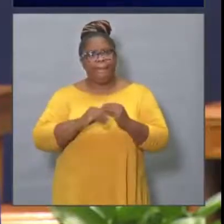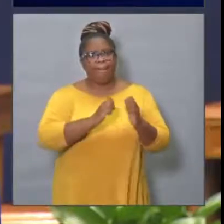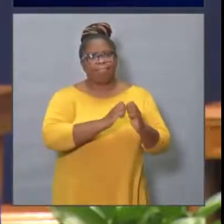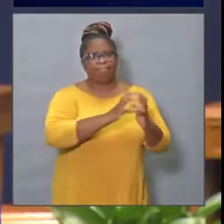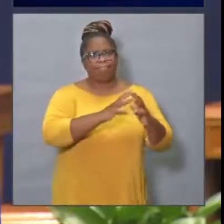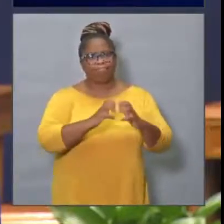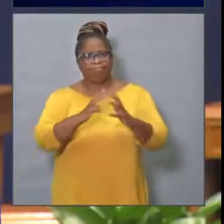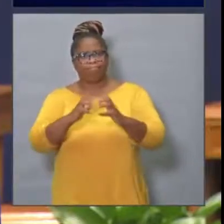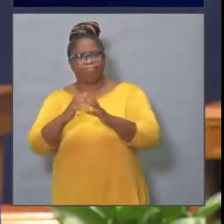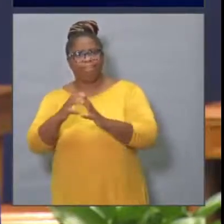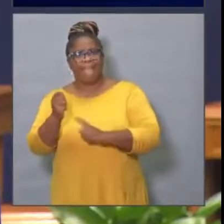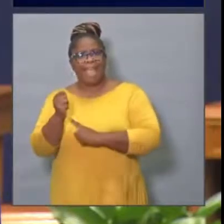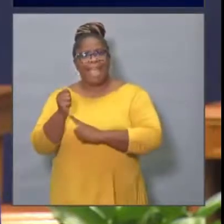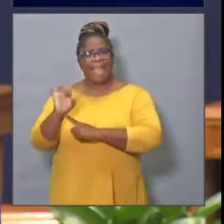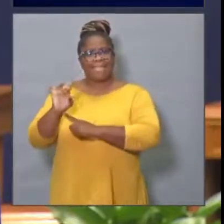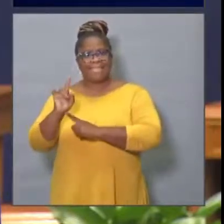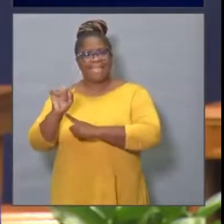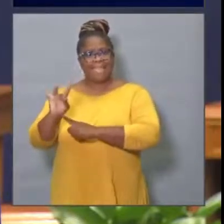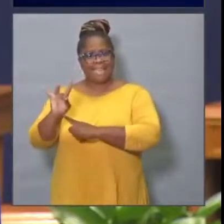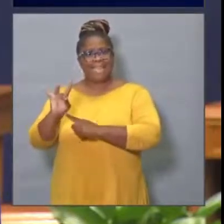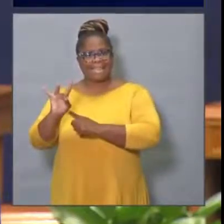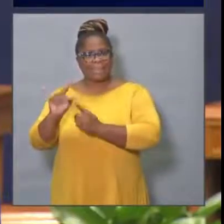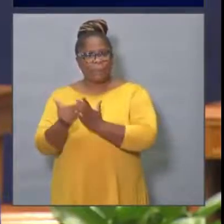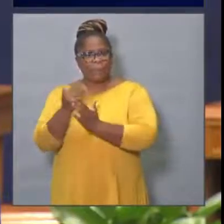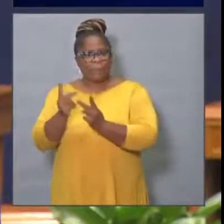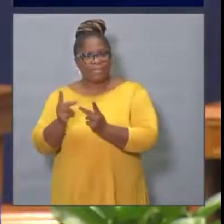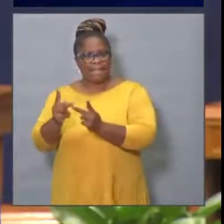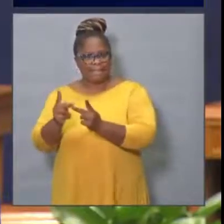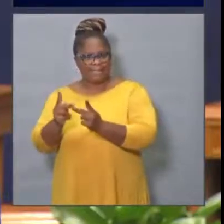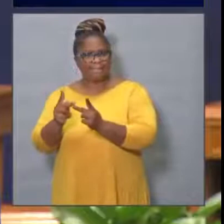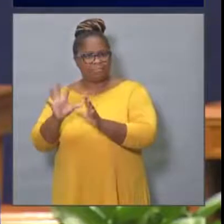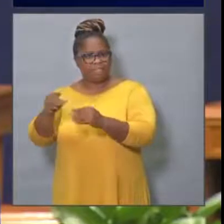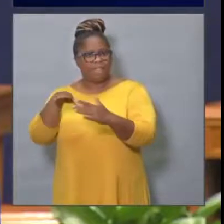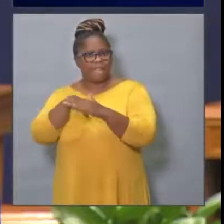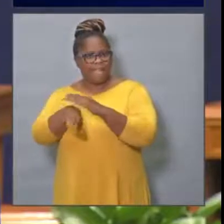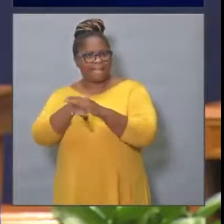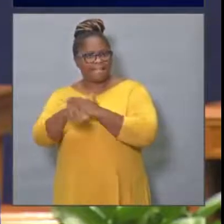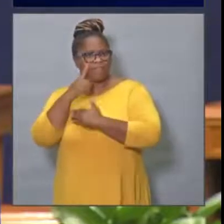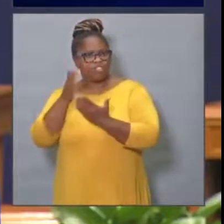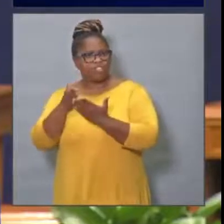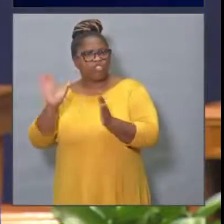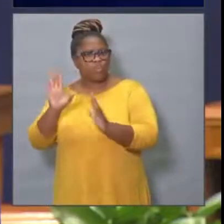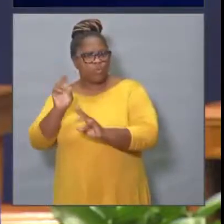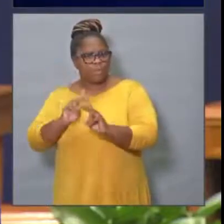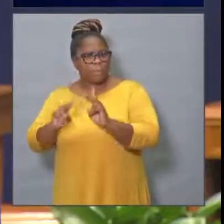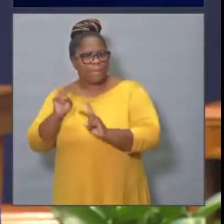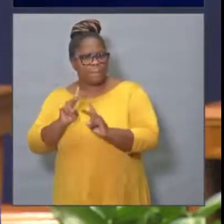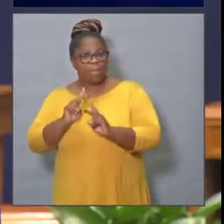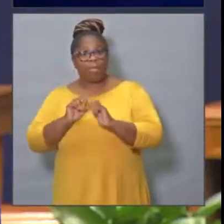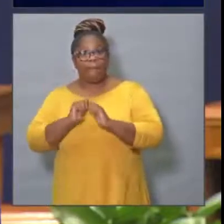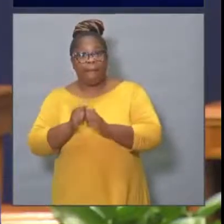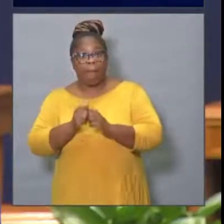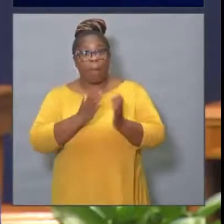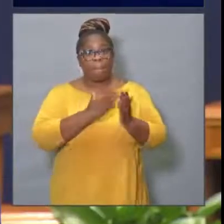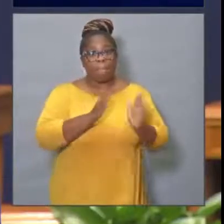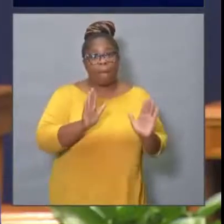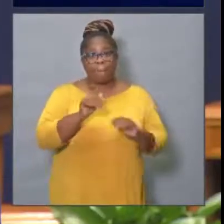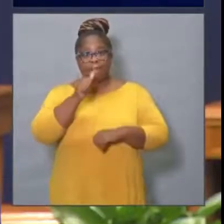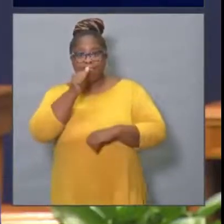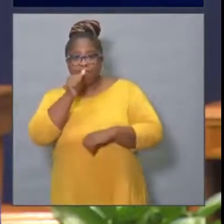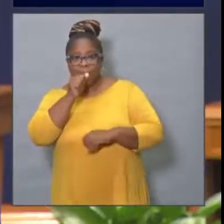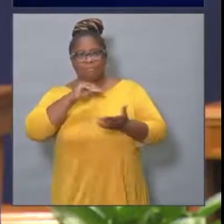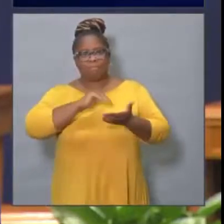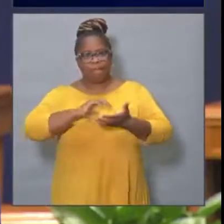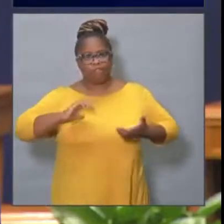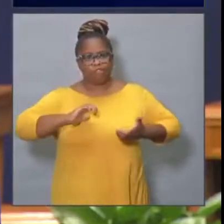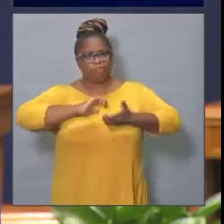the county's website as access points for the general public through this private and public provider system. This is in